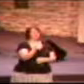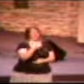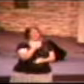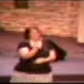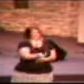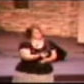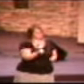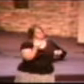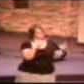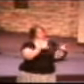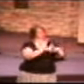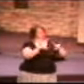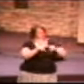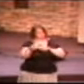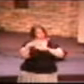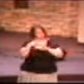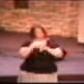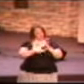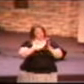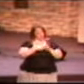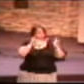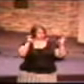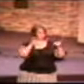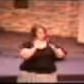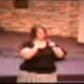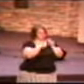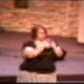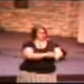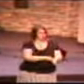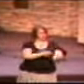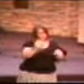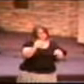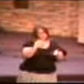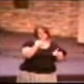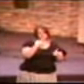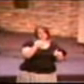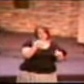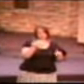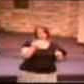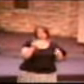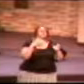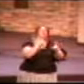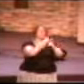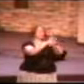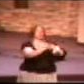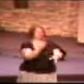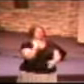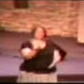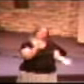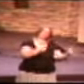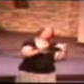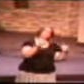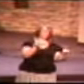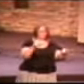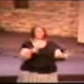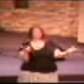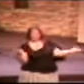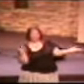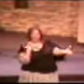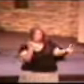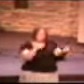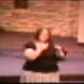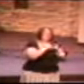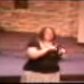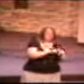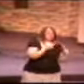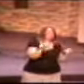costs of following him. And he has several disciples come and say, Well, Jesus, I want to follow you,